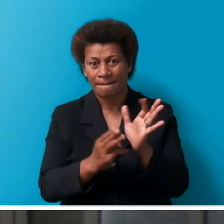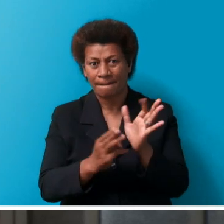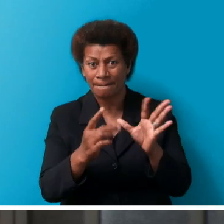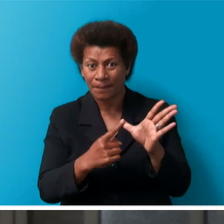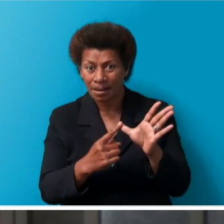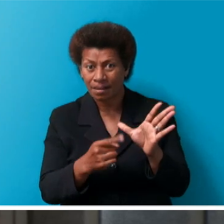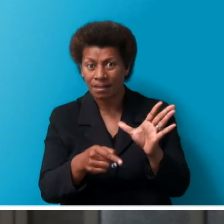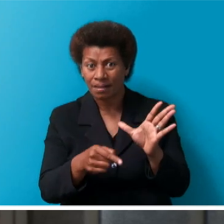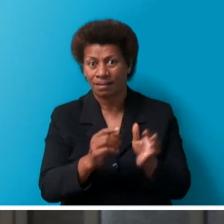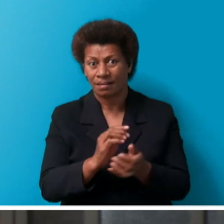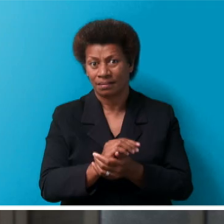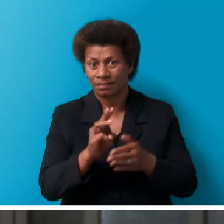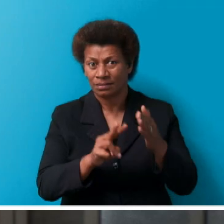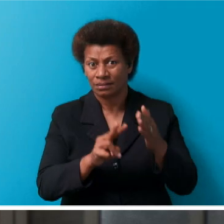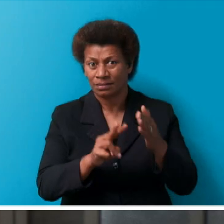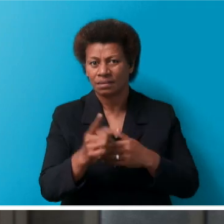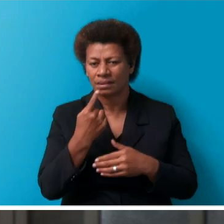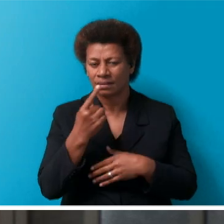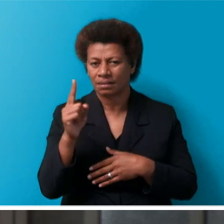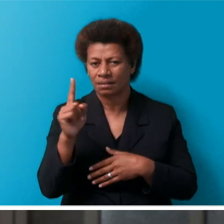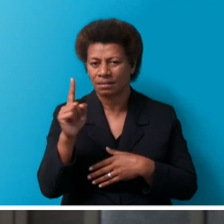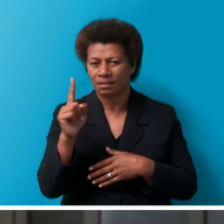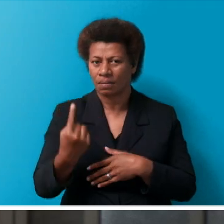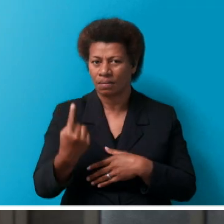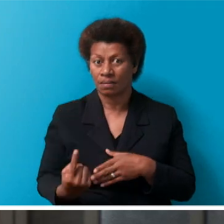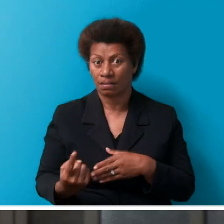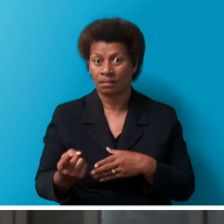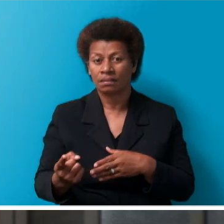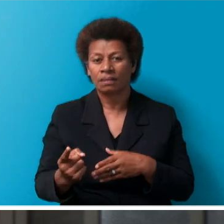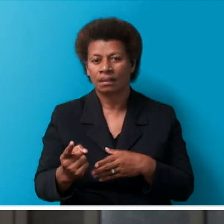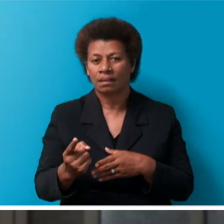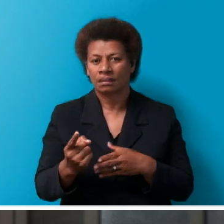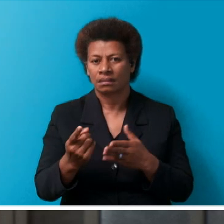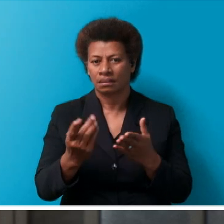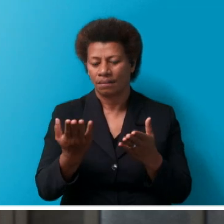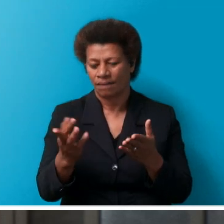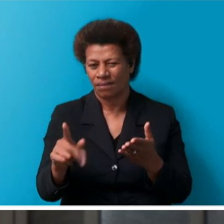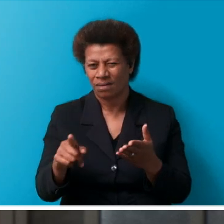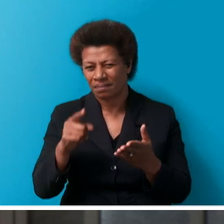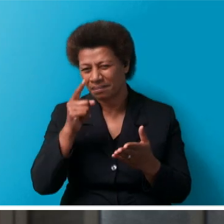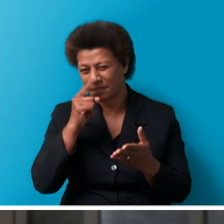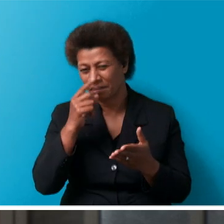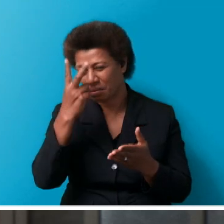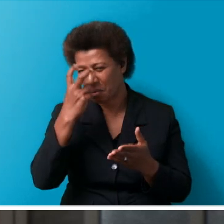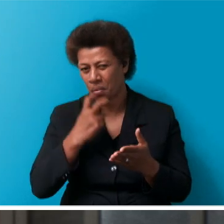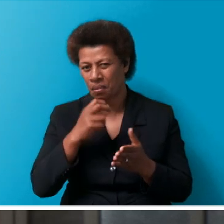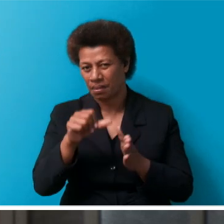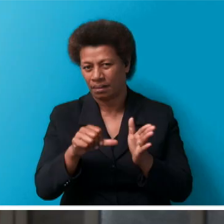had identified loneliness as a major challenge among our senior citizens and had developed Bar Senior Citizen Center in